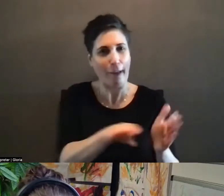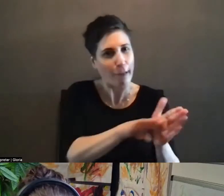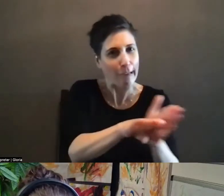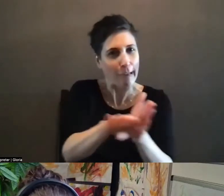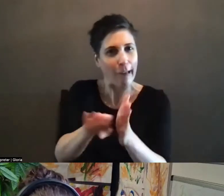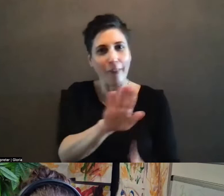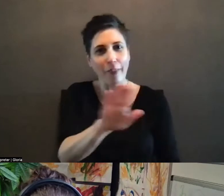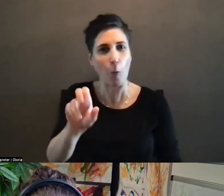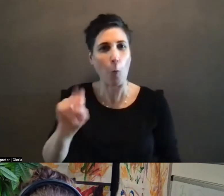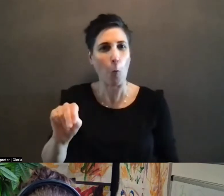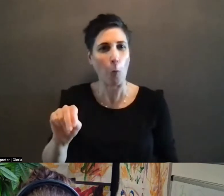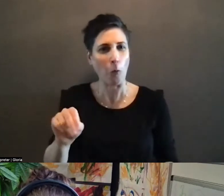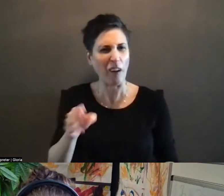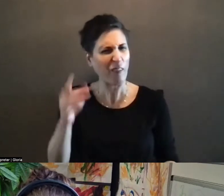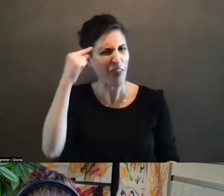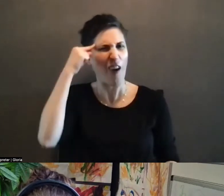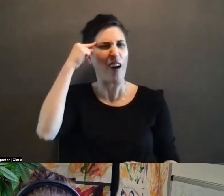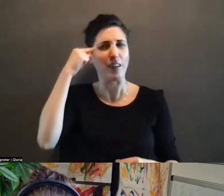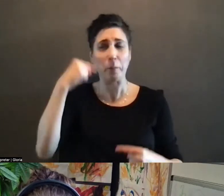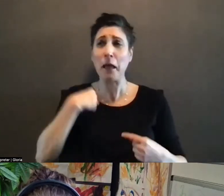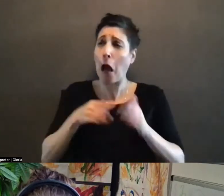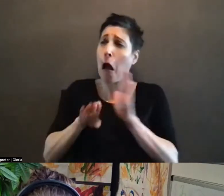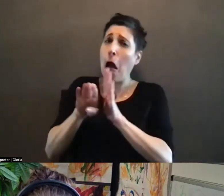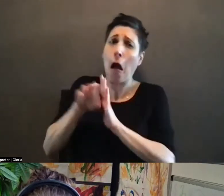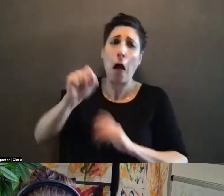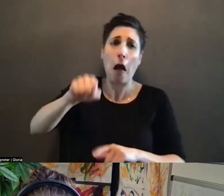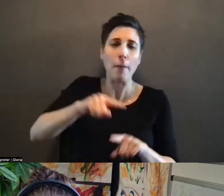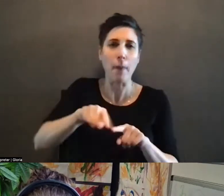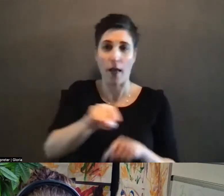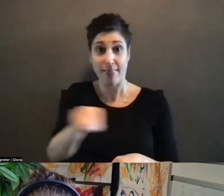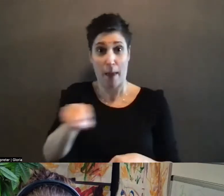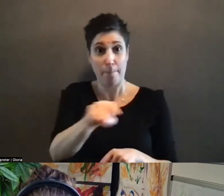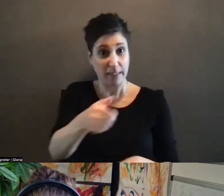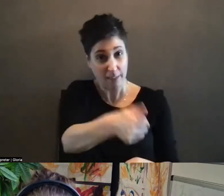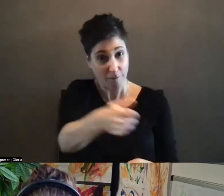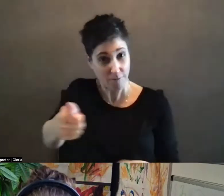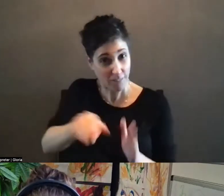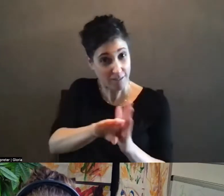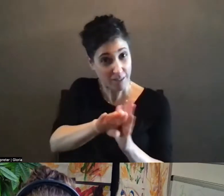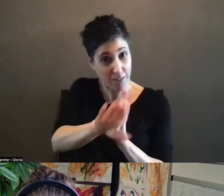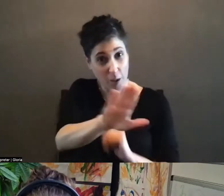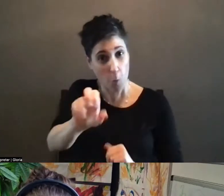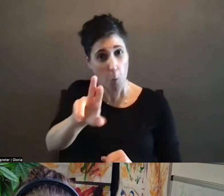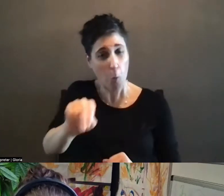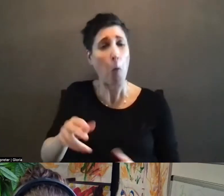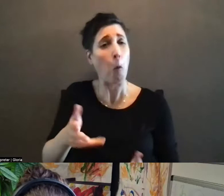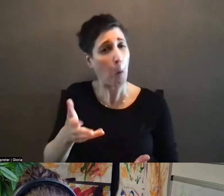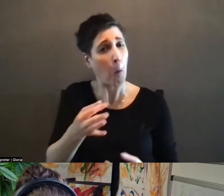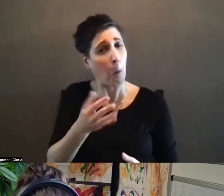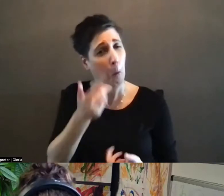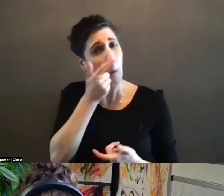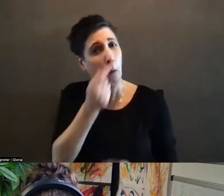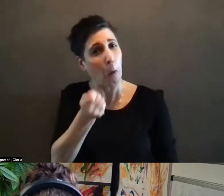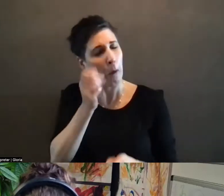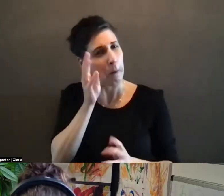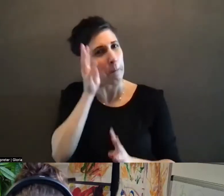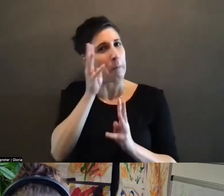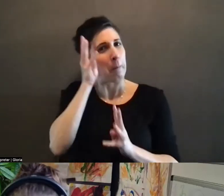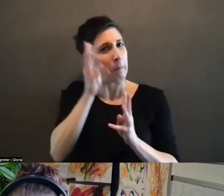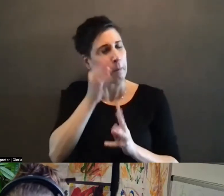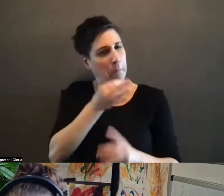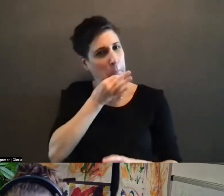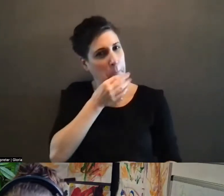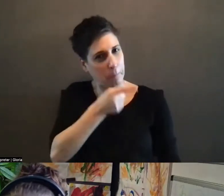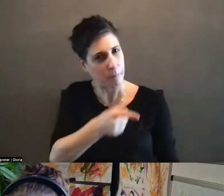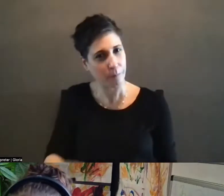hadn't sort of thought of that as a possibility, and it's quite interesting and innovative, I think. Okay, so now I'll